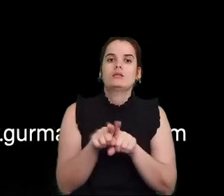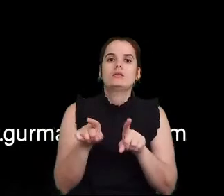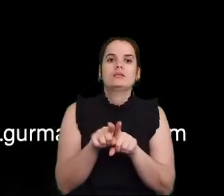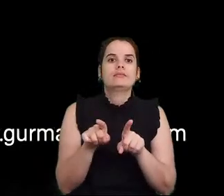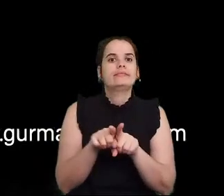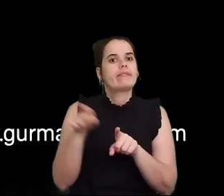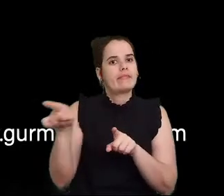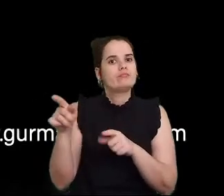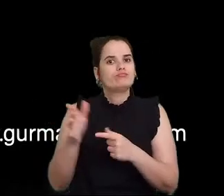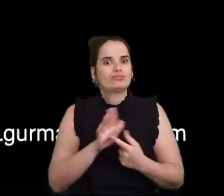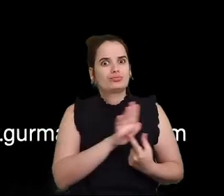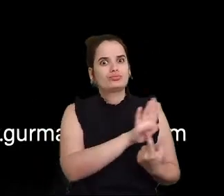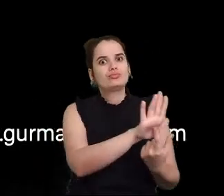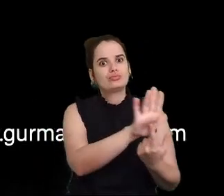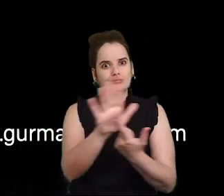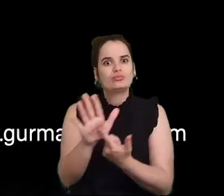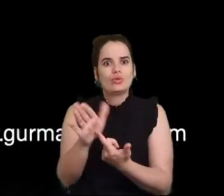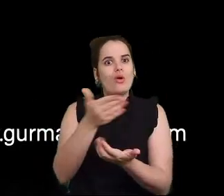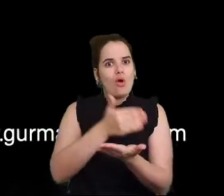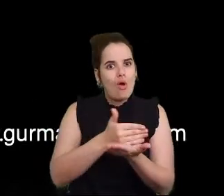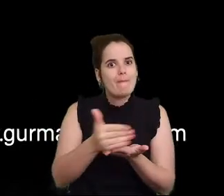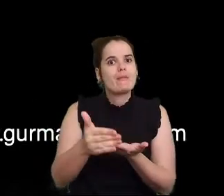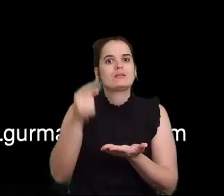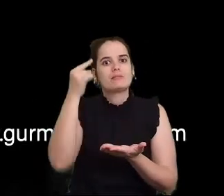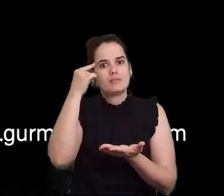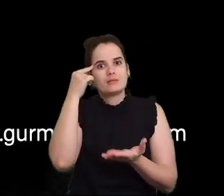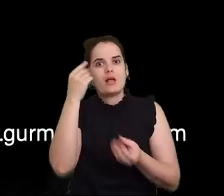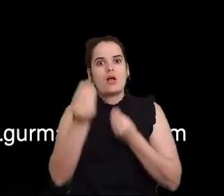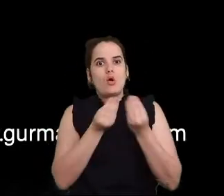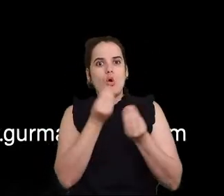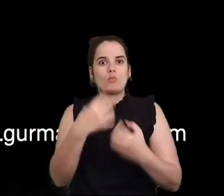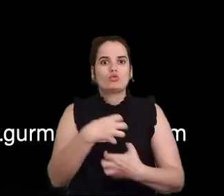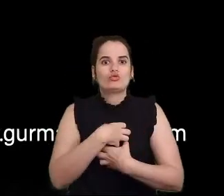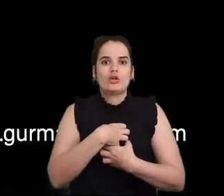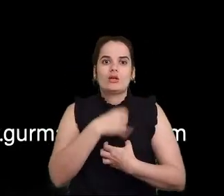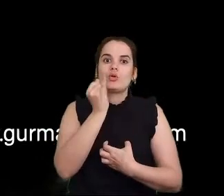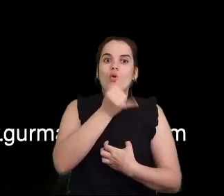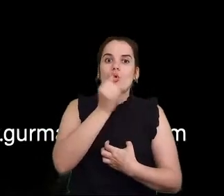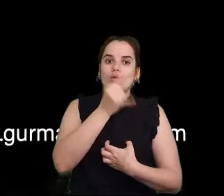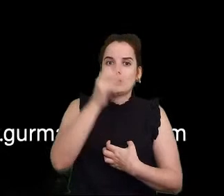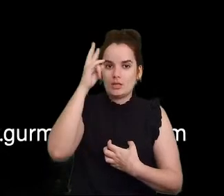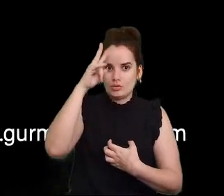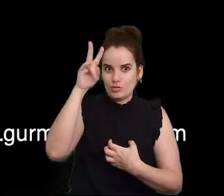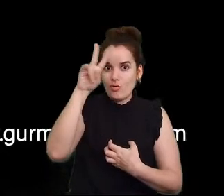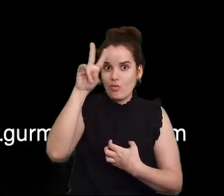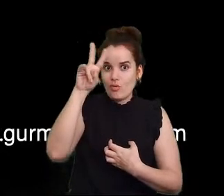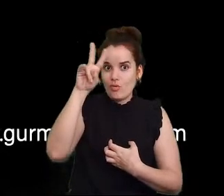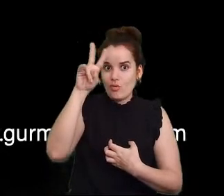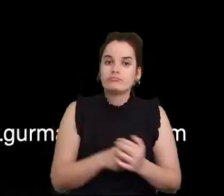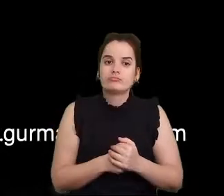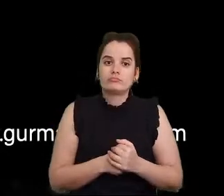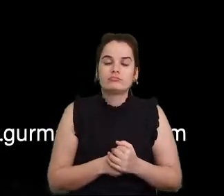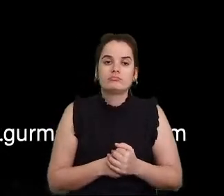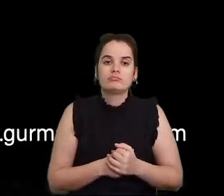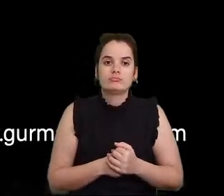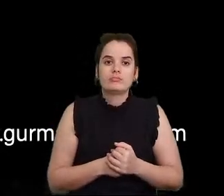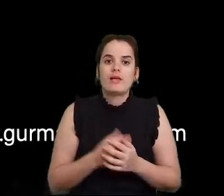tools like Data Wrapper, for example, you can make heat maps, connected scatter